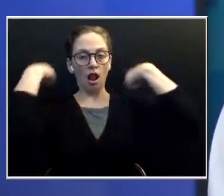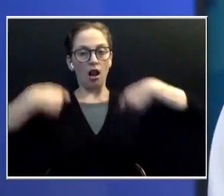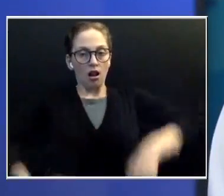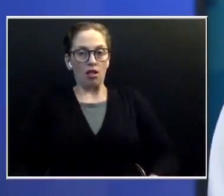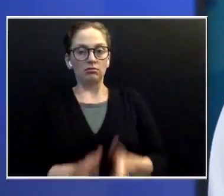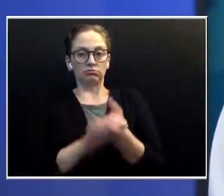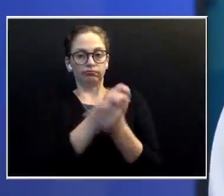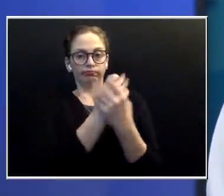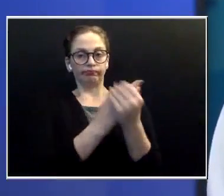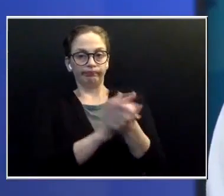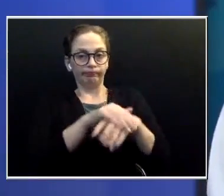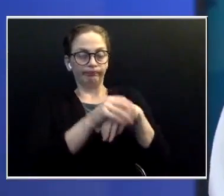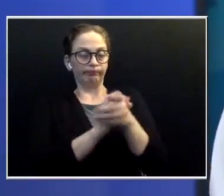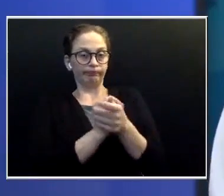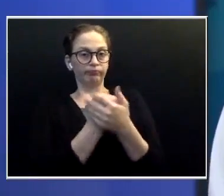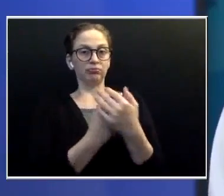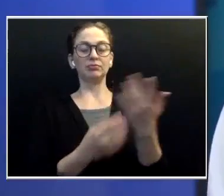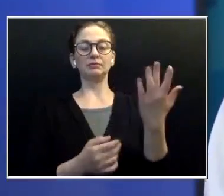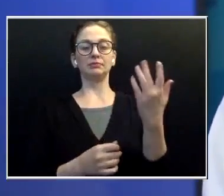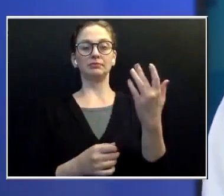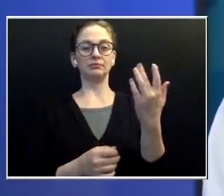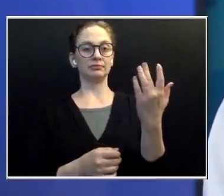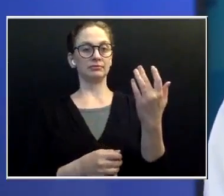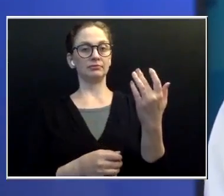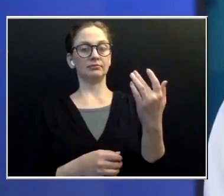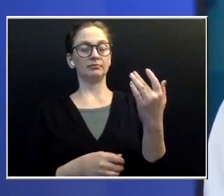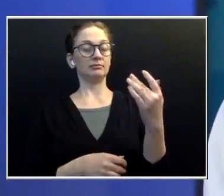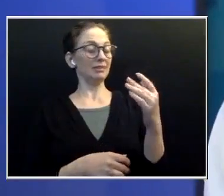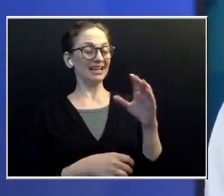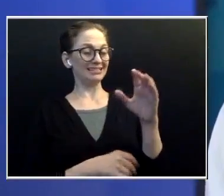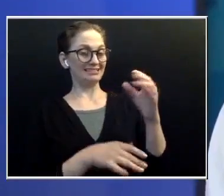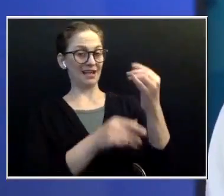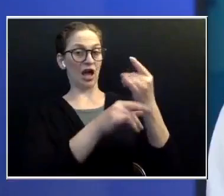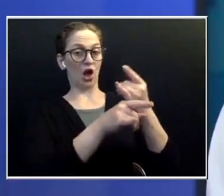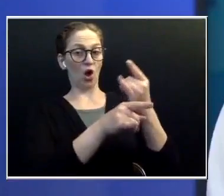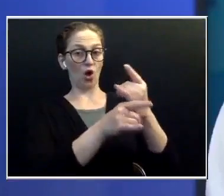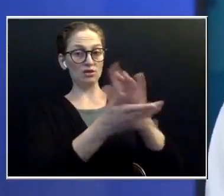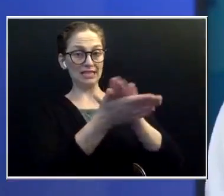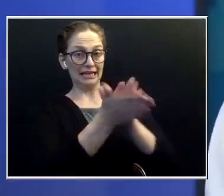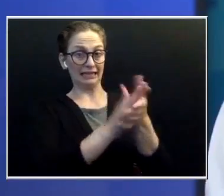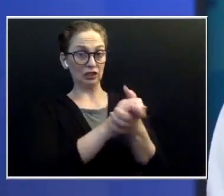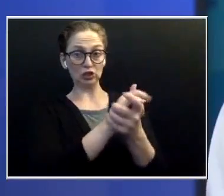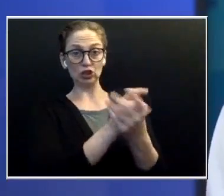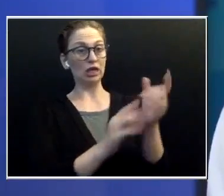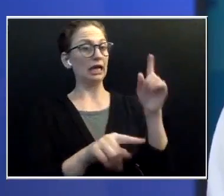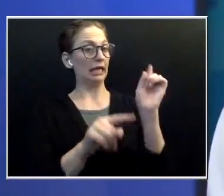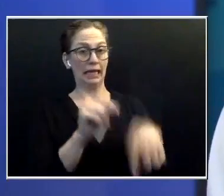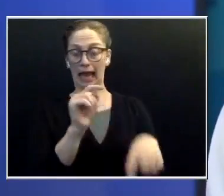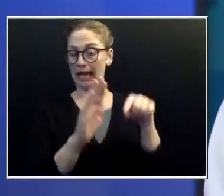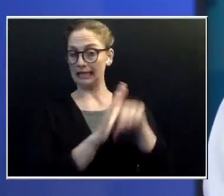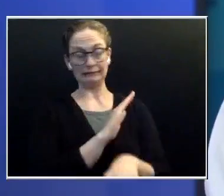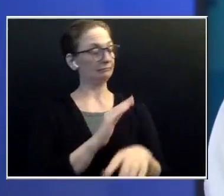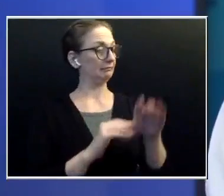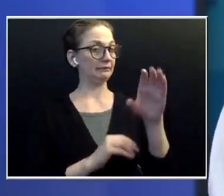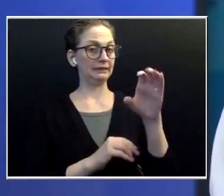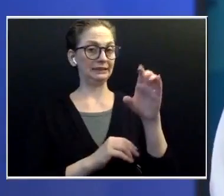with the alcohol sanitizers. Actually, we have to use actually the soap to get rid of this, to get rid of